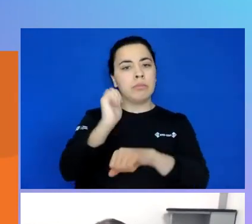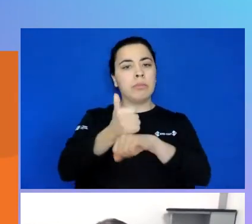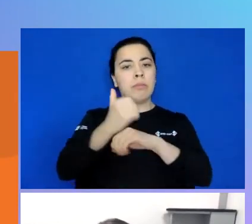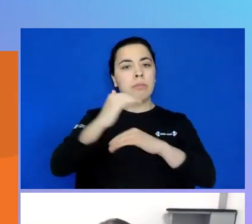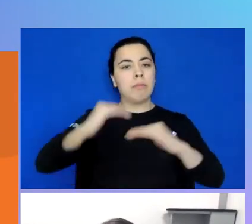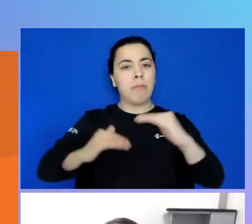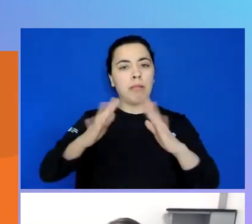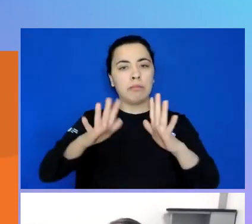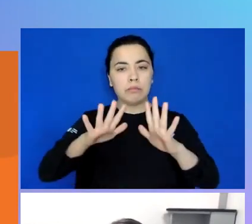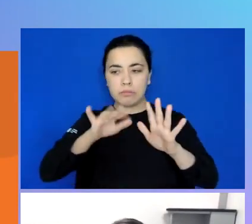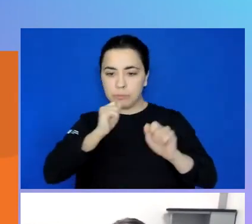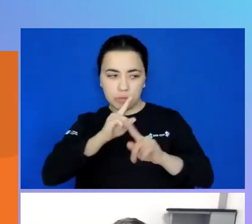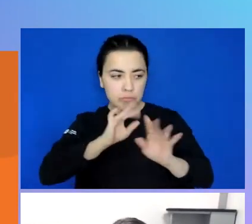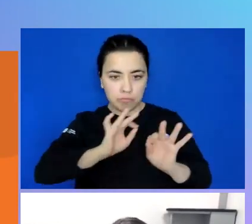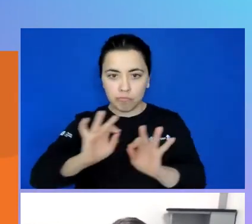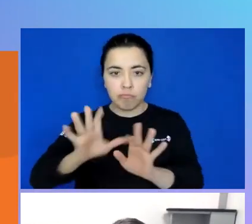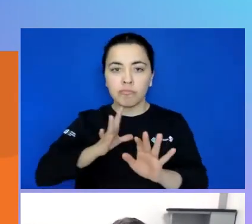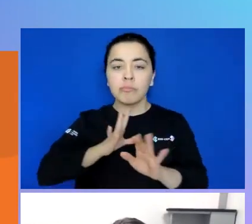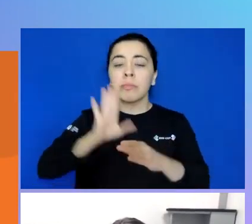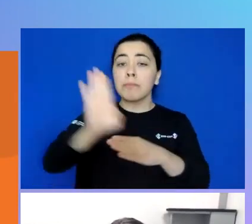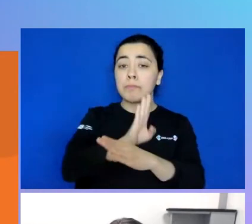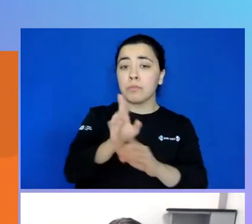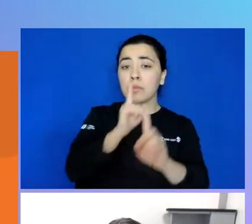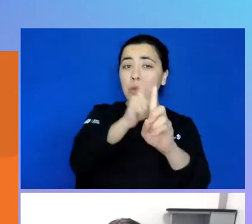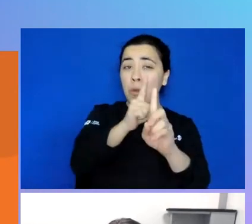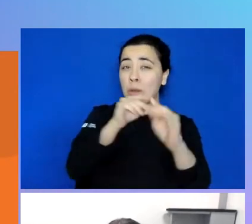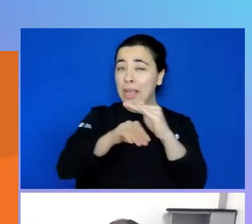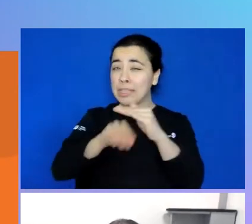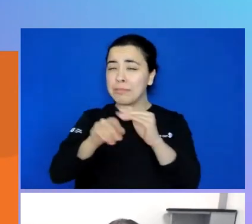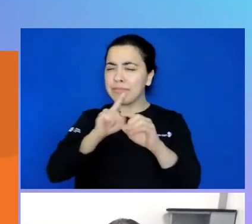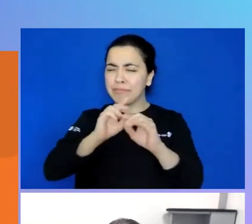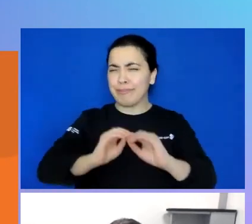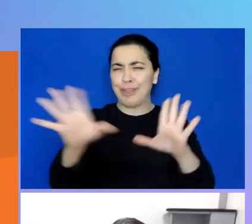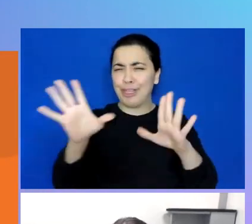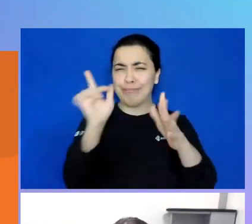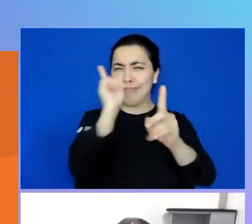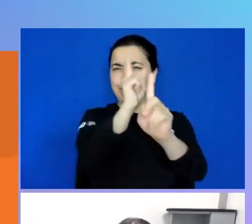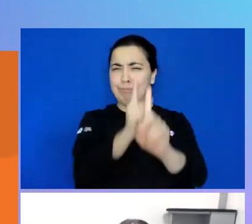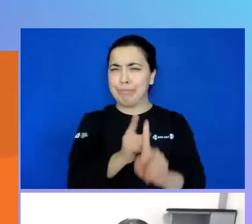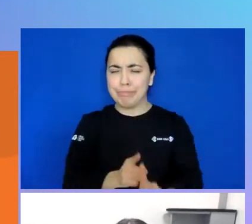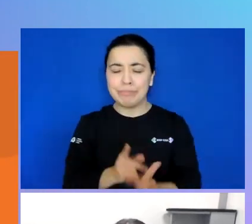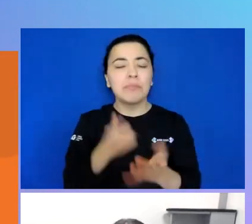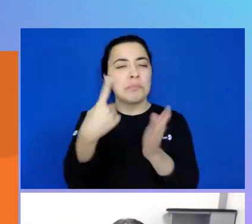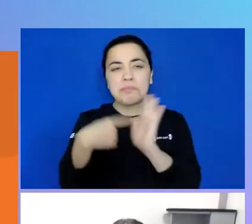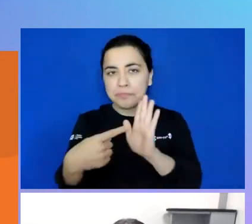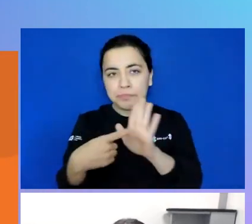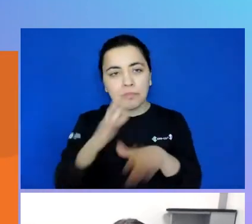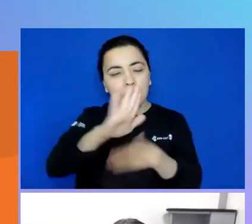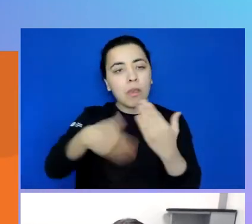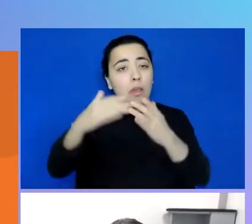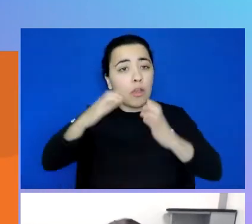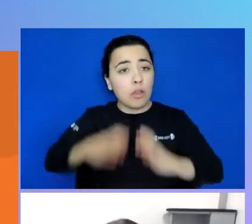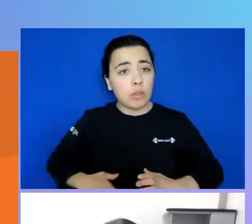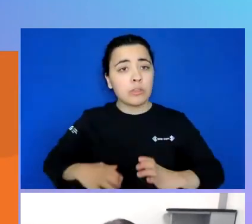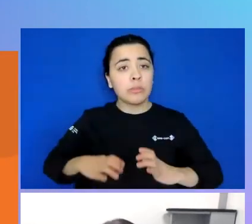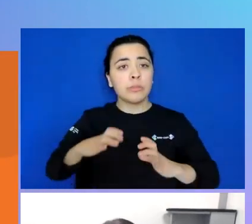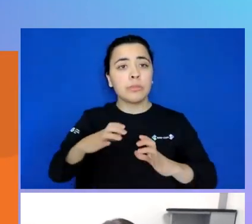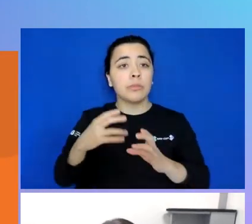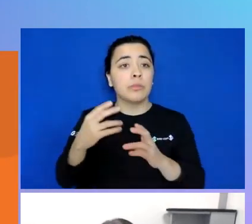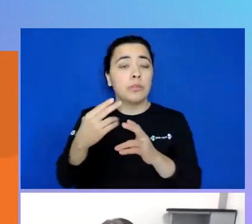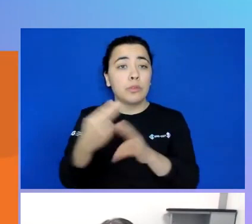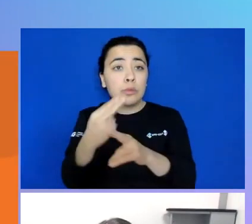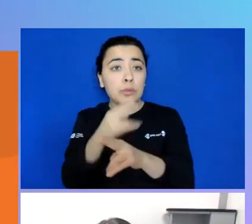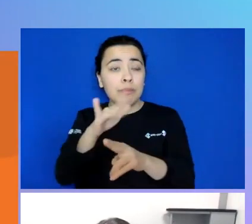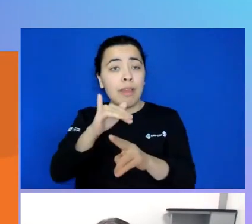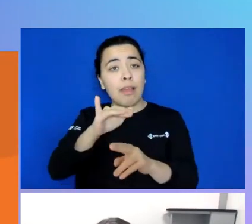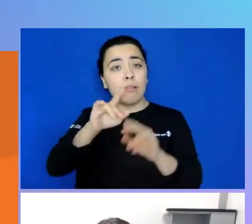Business goals regarding accessibility, they're often very concrete. For example, all customer-facing user interfaces must be